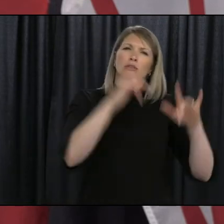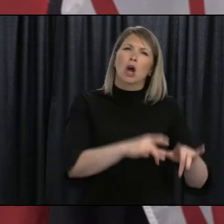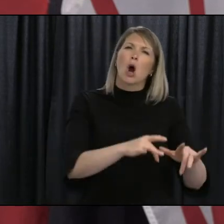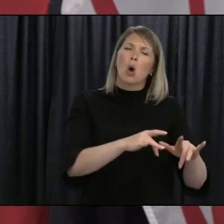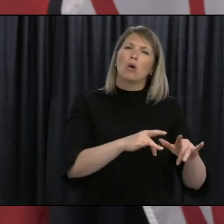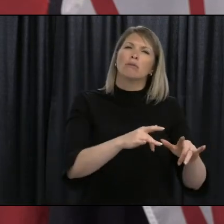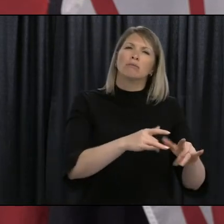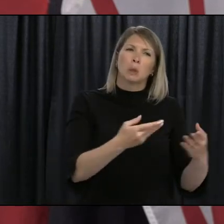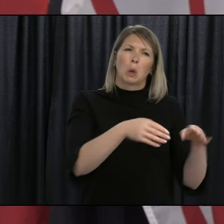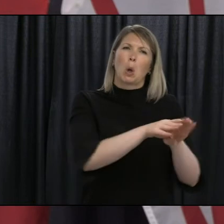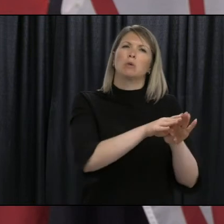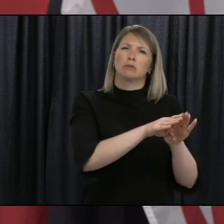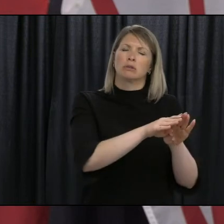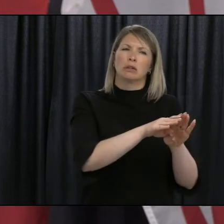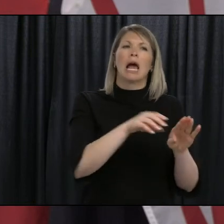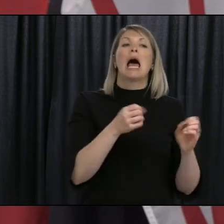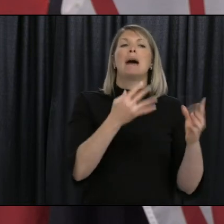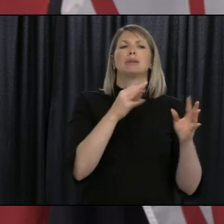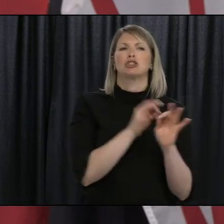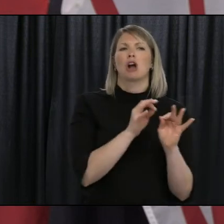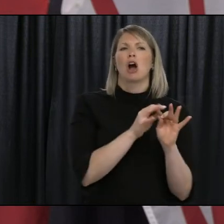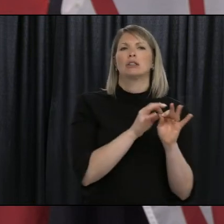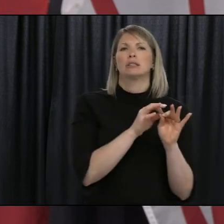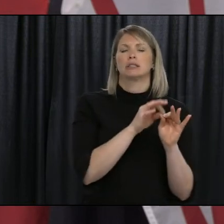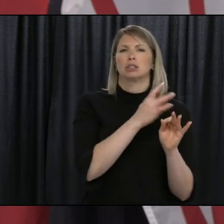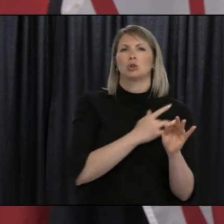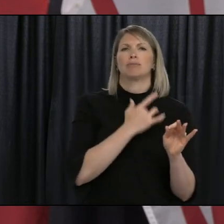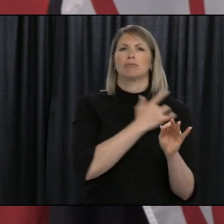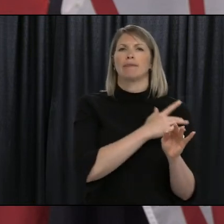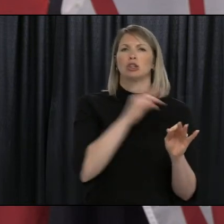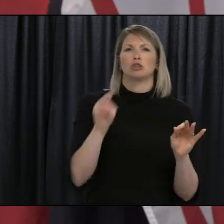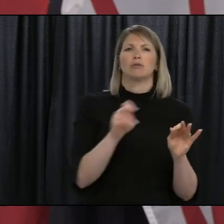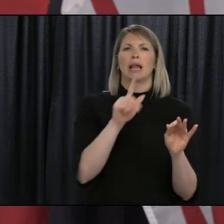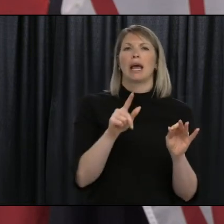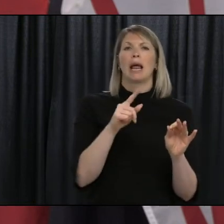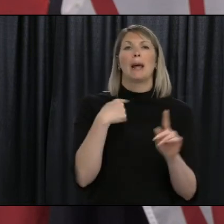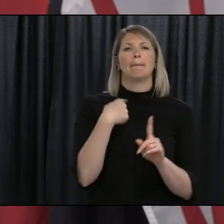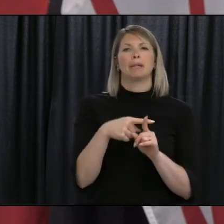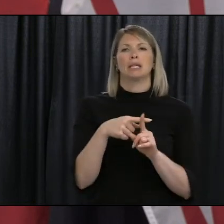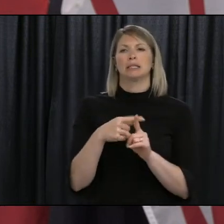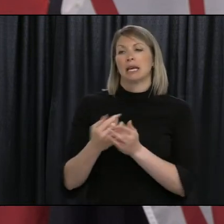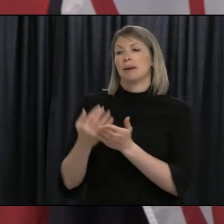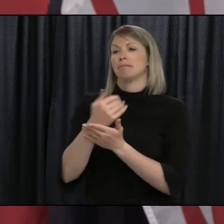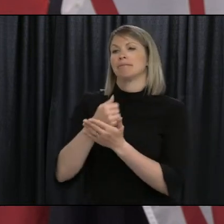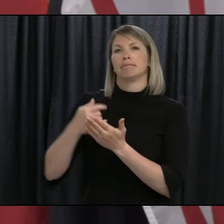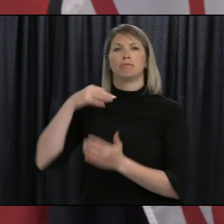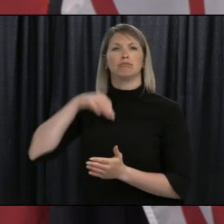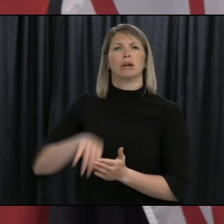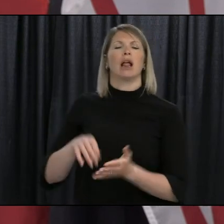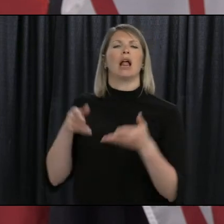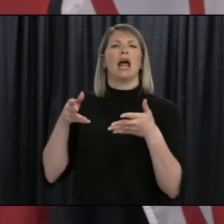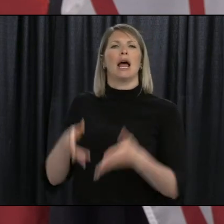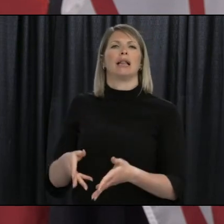How much did that cost the province, and how much, lost revenue did we see as a result of that one